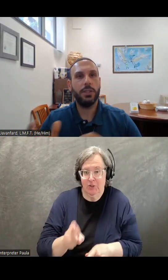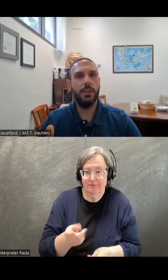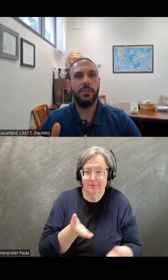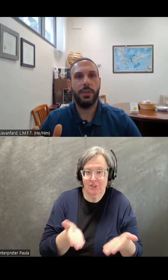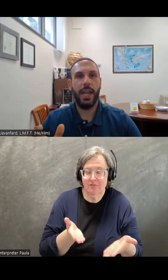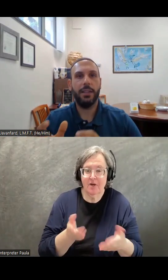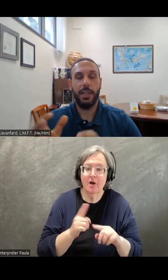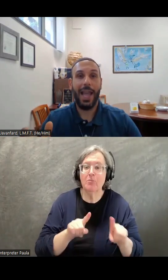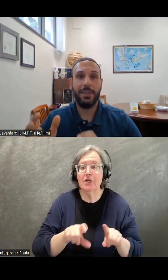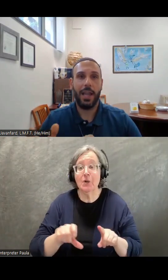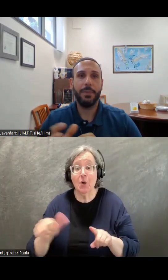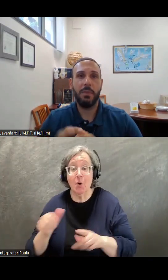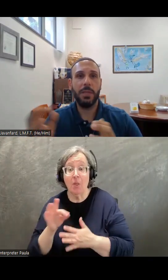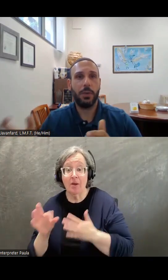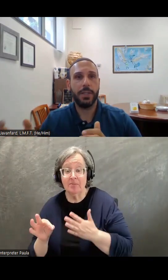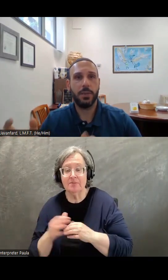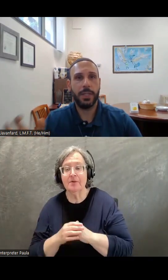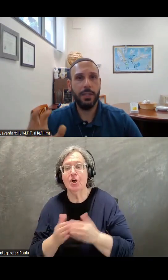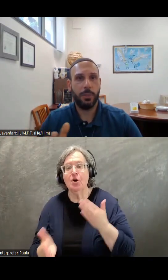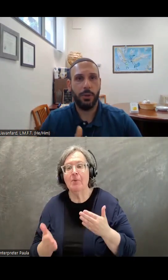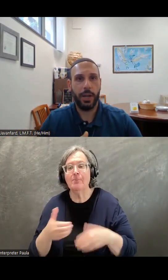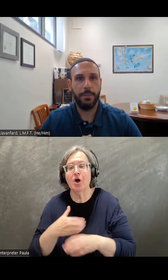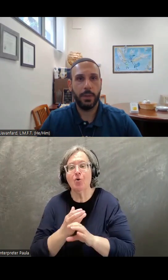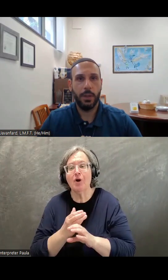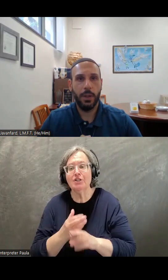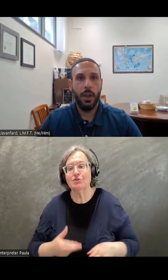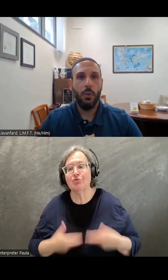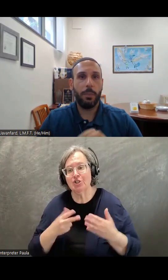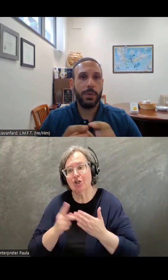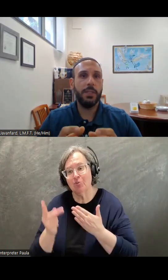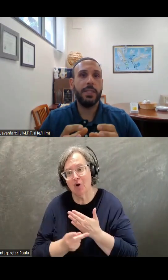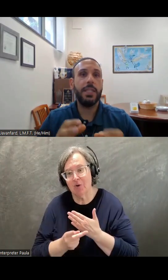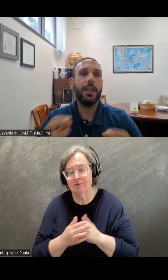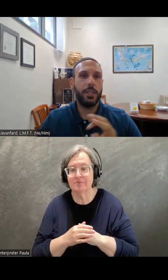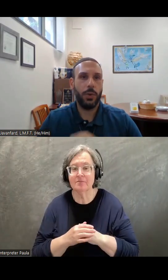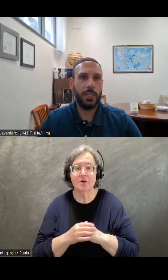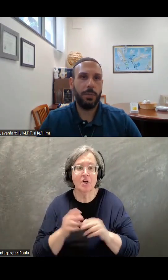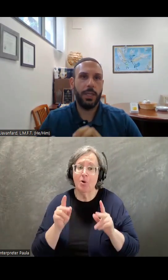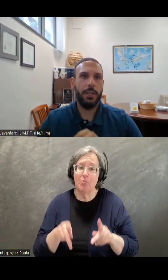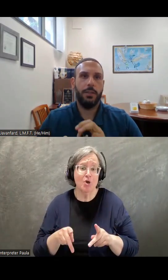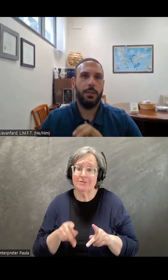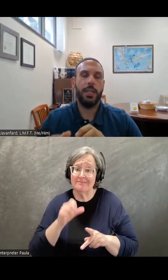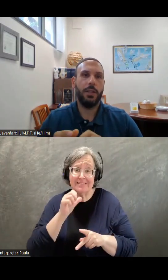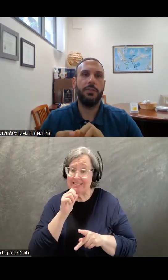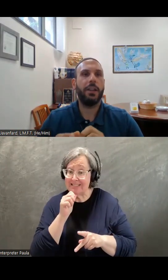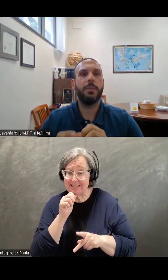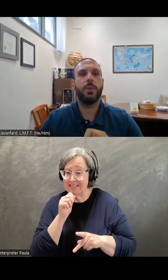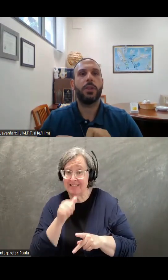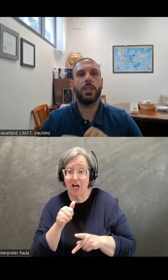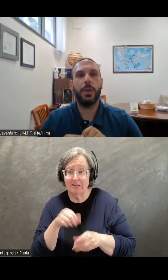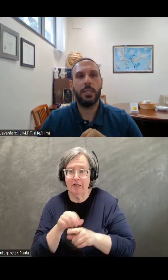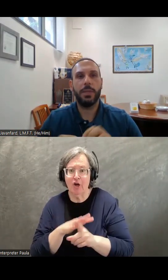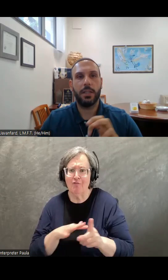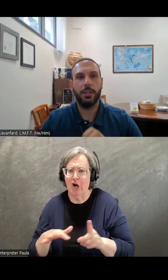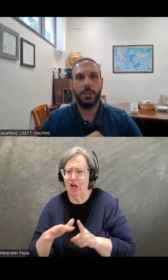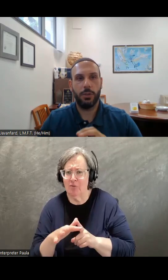but an alternative for that at times may be a crisis residential program, where a person is not going to be in an environment where there